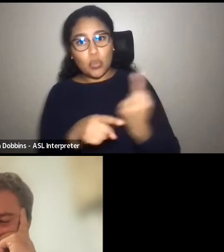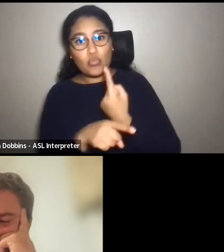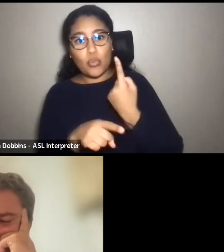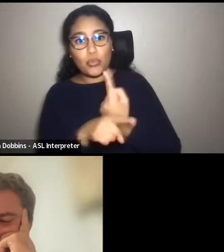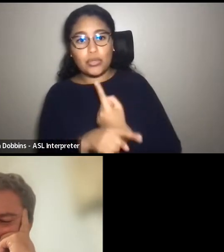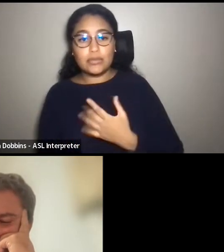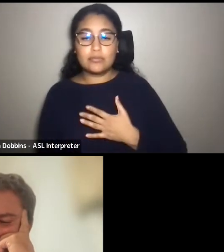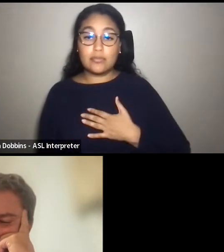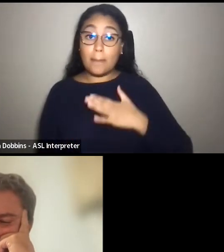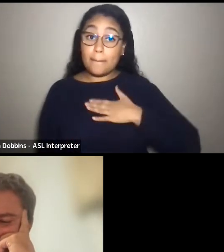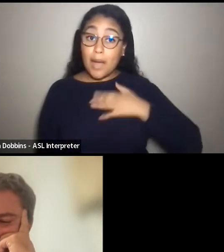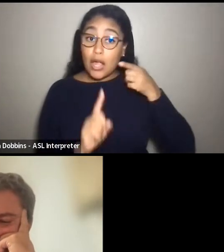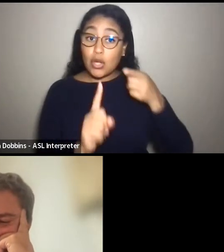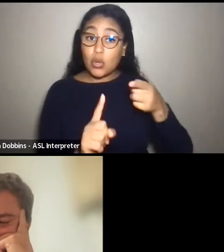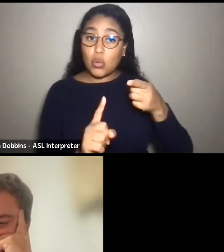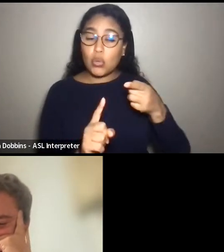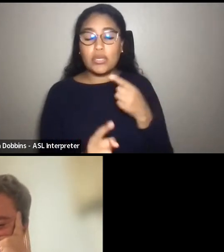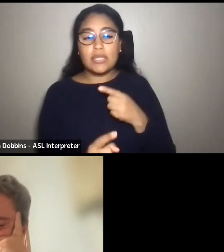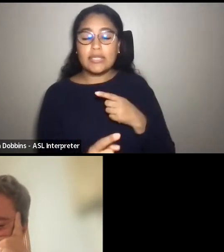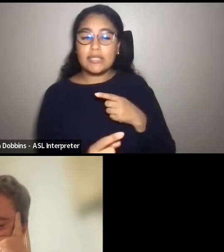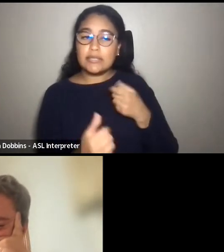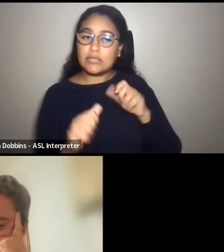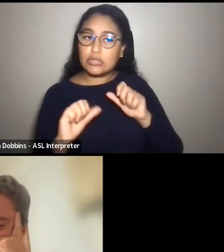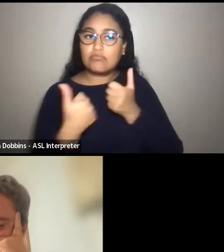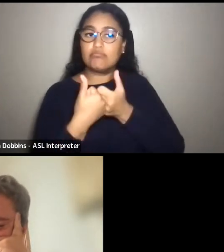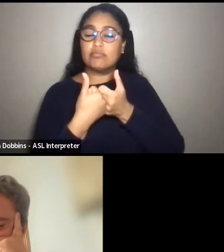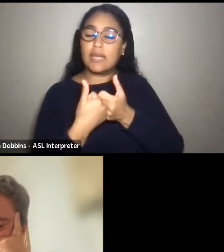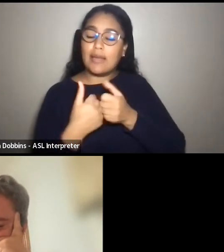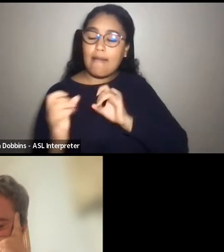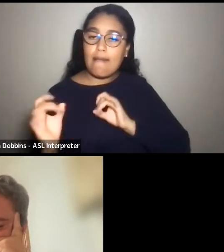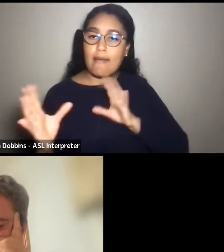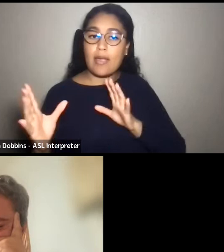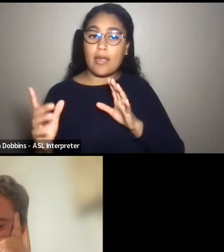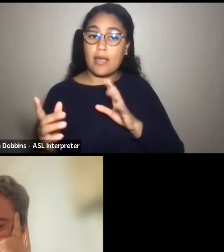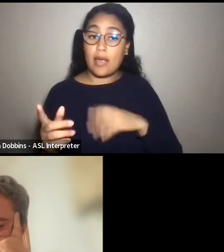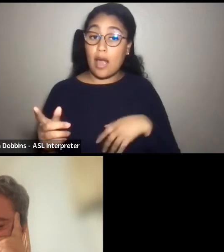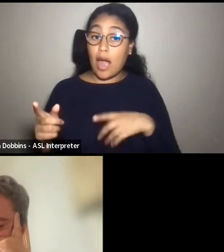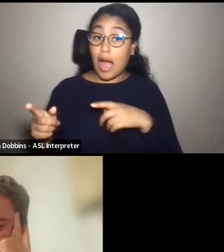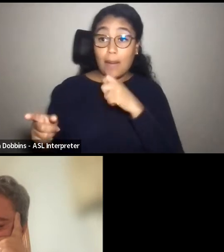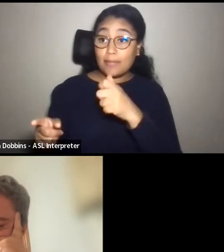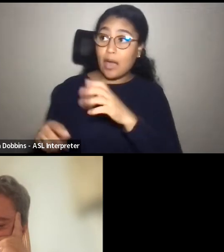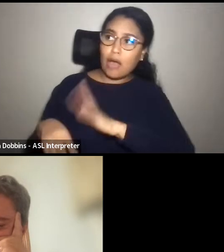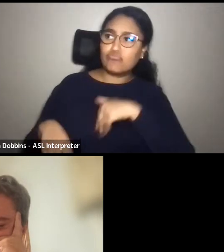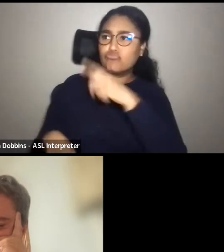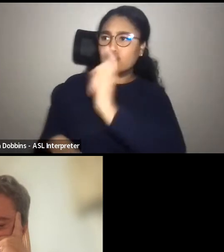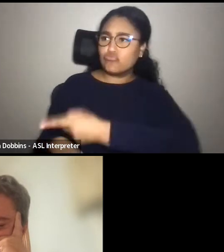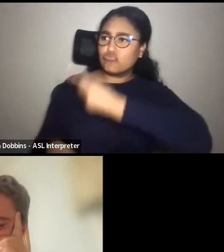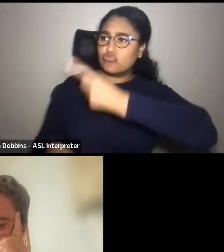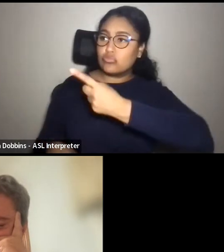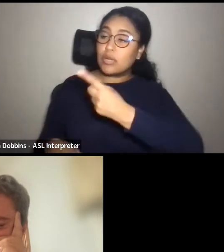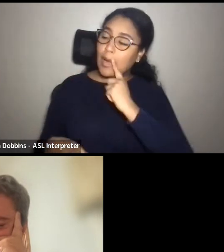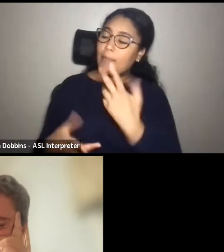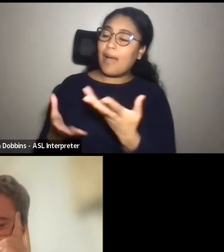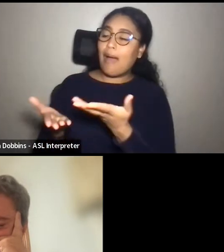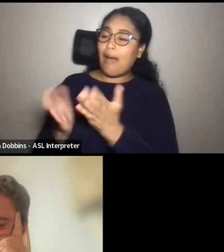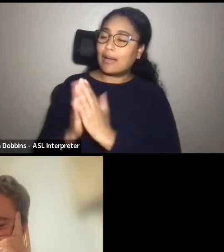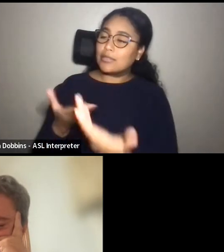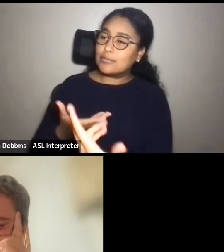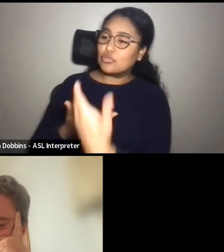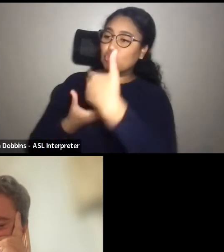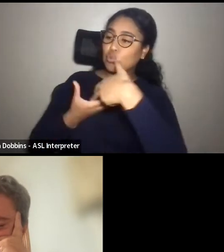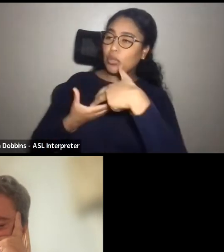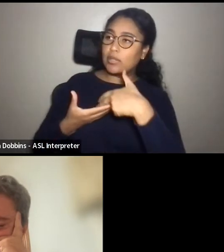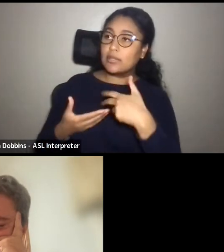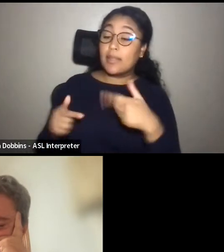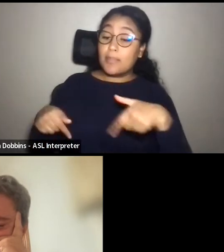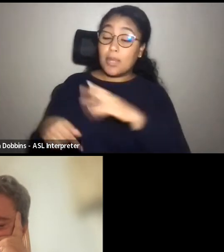My mission is to combat hate by building coalitions. So I am not calling you out. I am calling you in. This